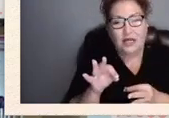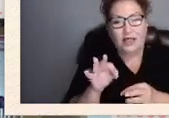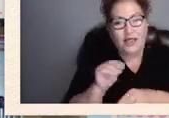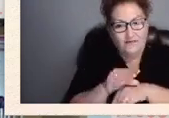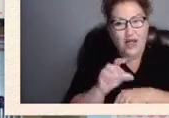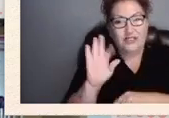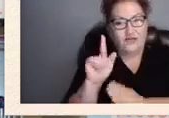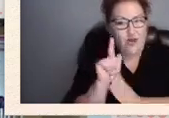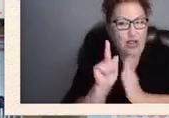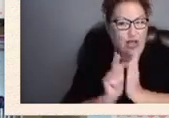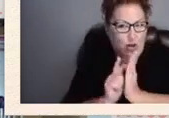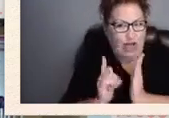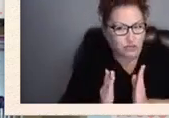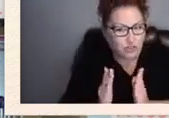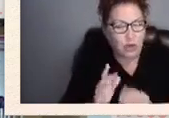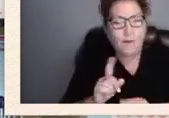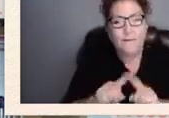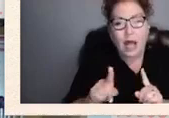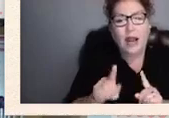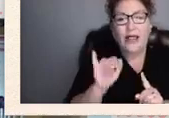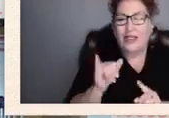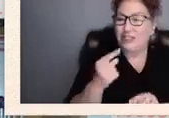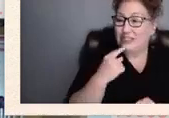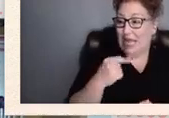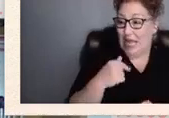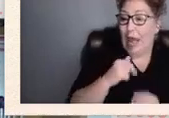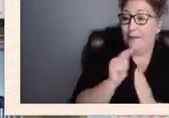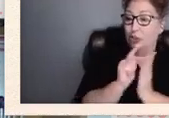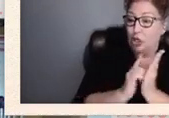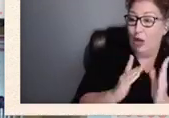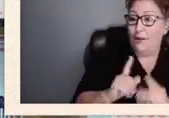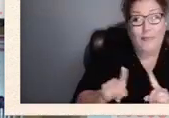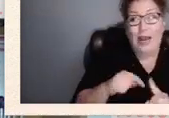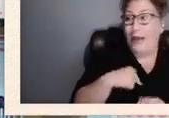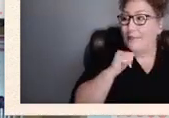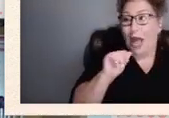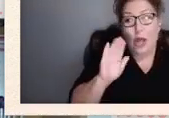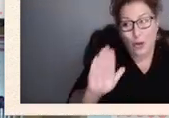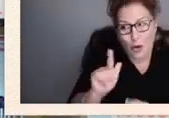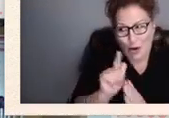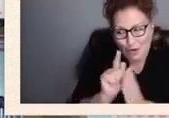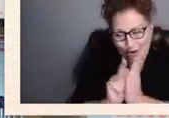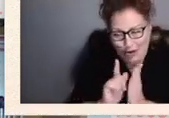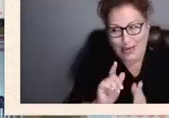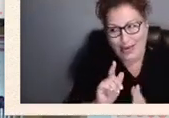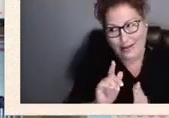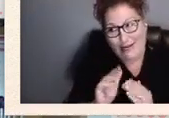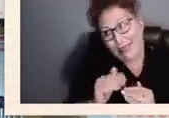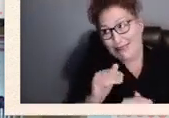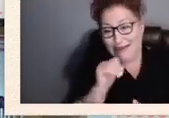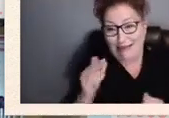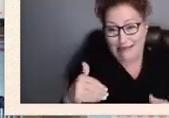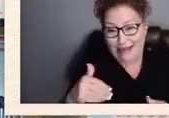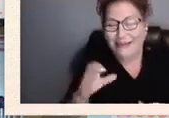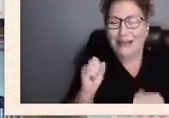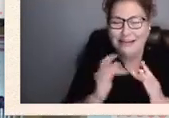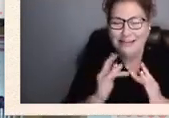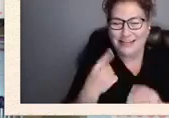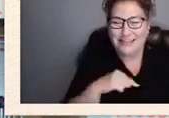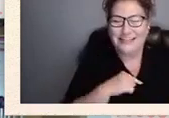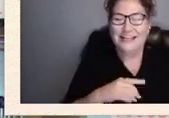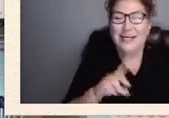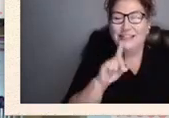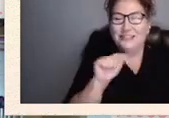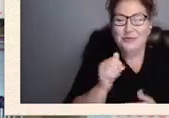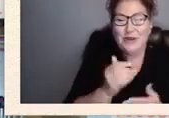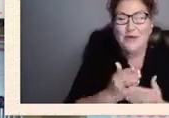basically stating that I'm an attorney, but I'm not your attorney, at least not yet. So you can contact us. Disability Rights Florida's